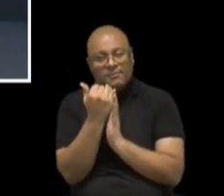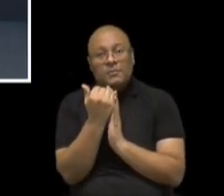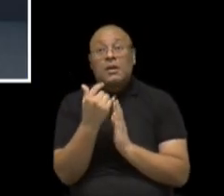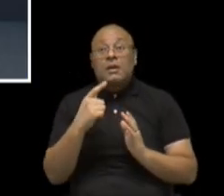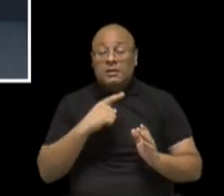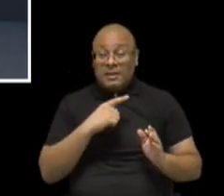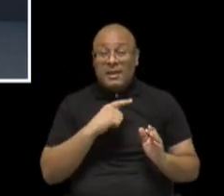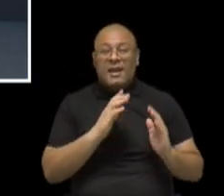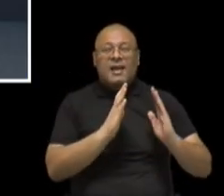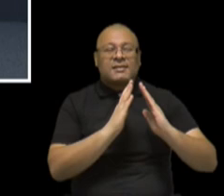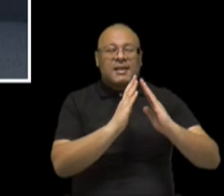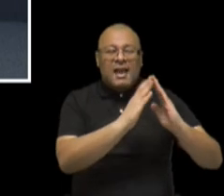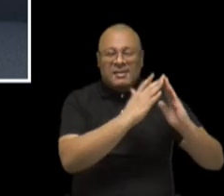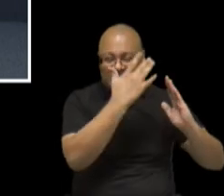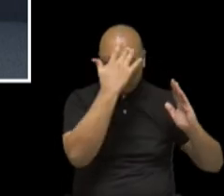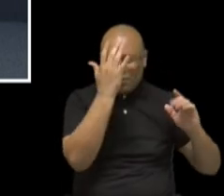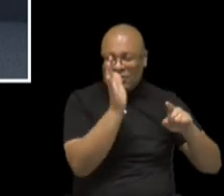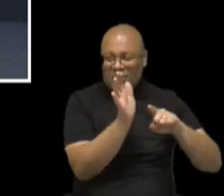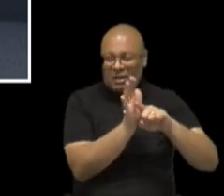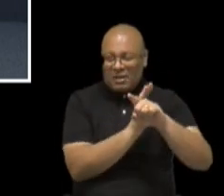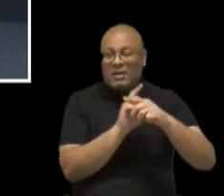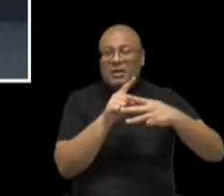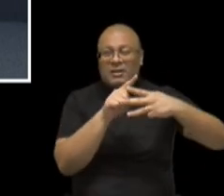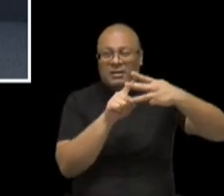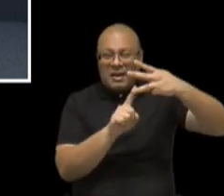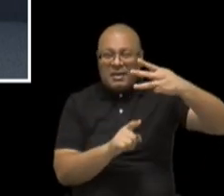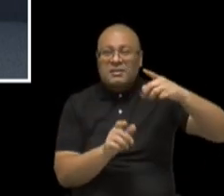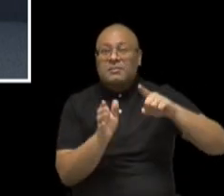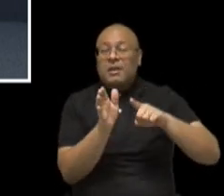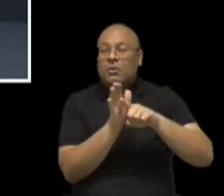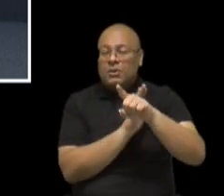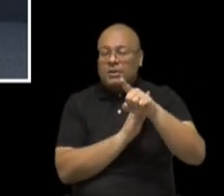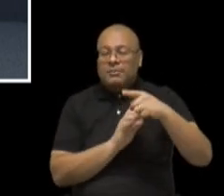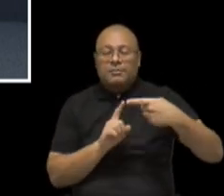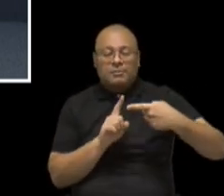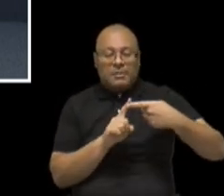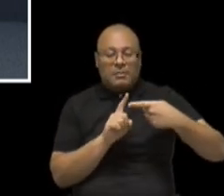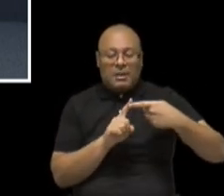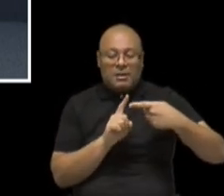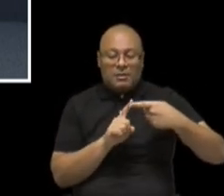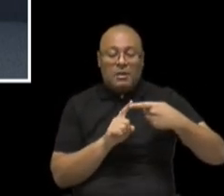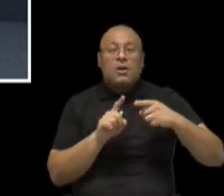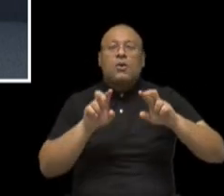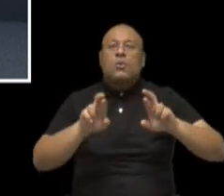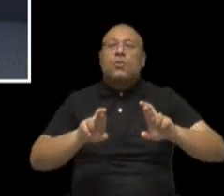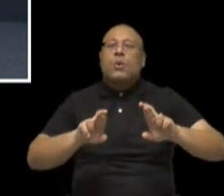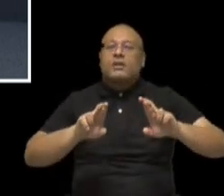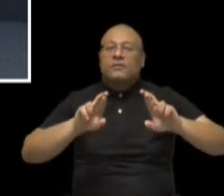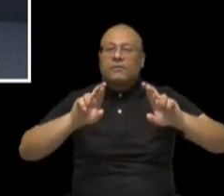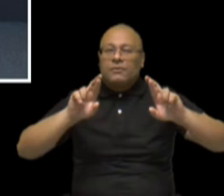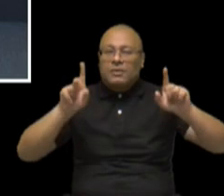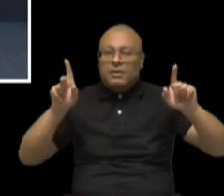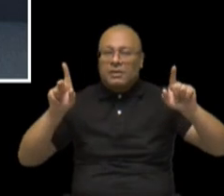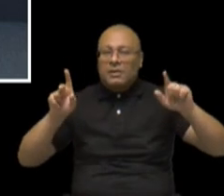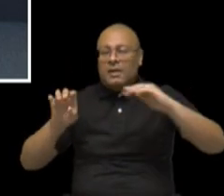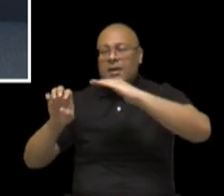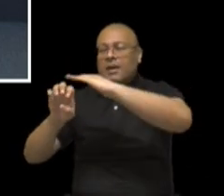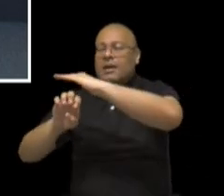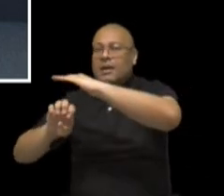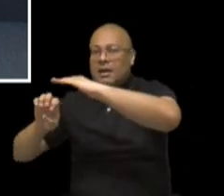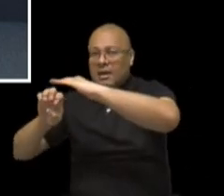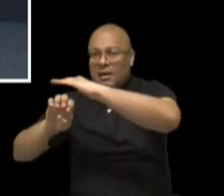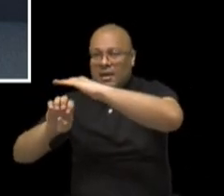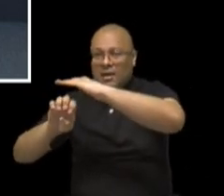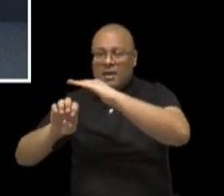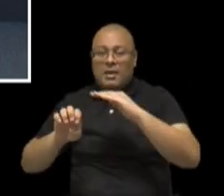at home. So there are 3 questions. What are the main differences between Missoni and M